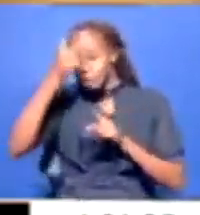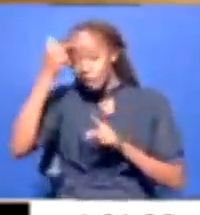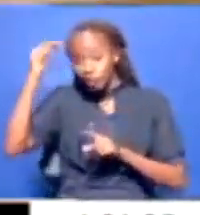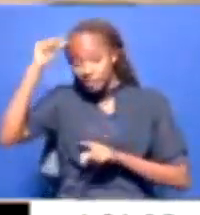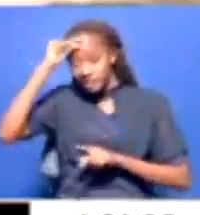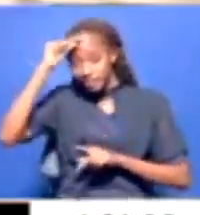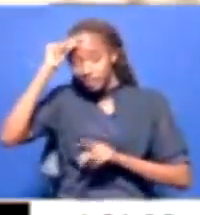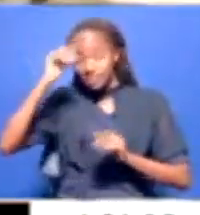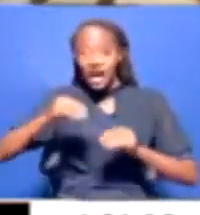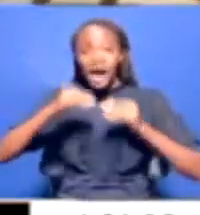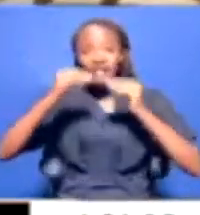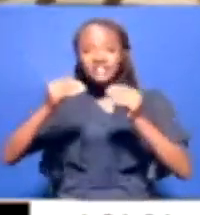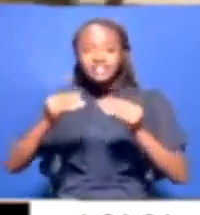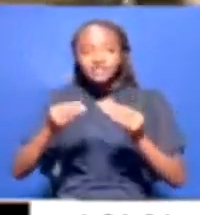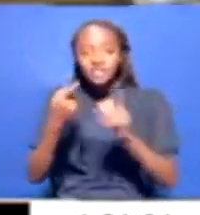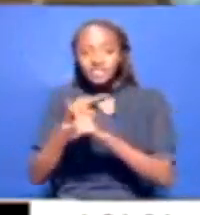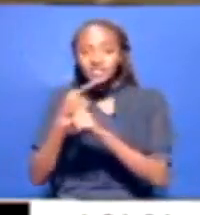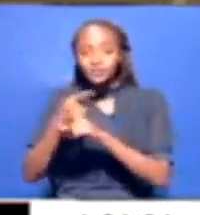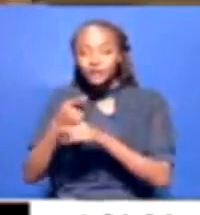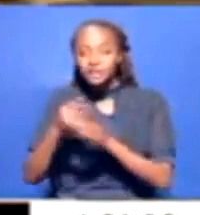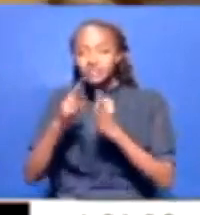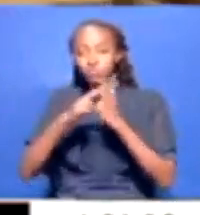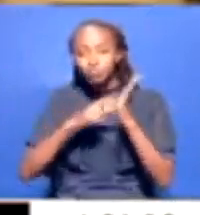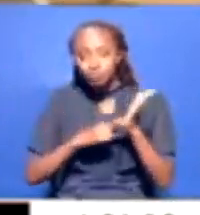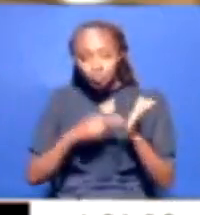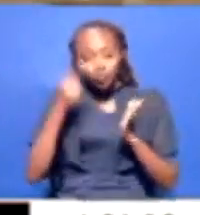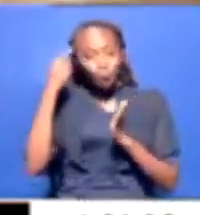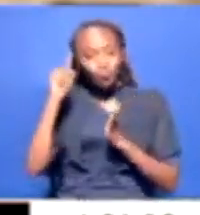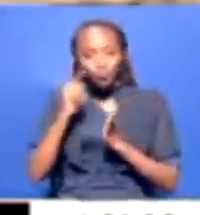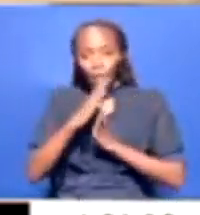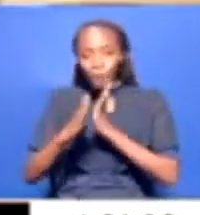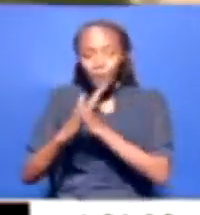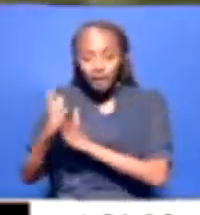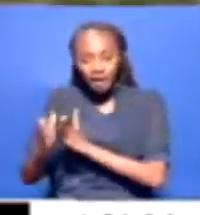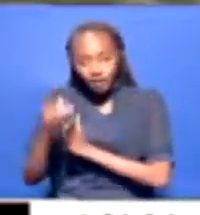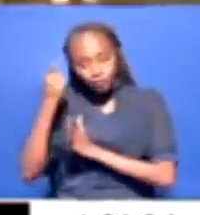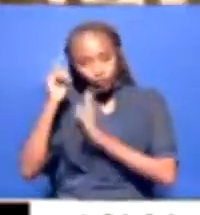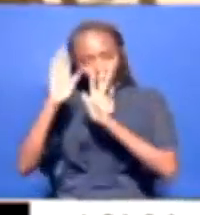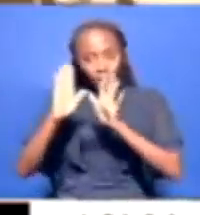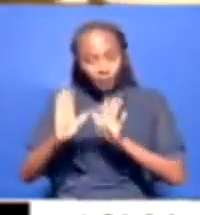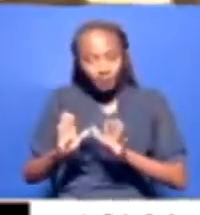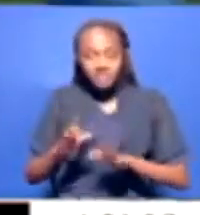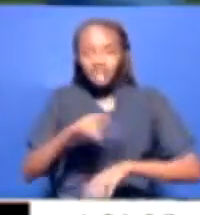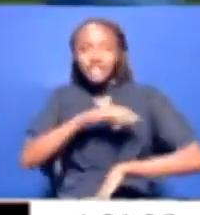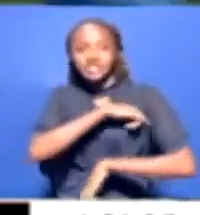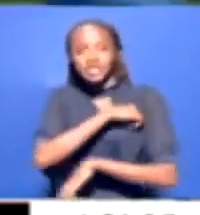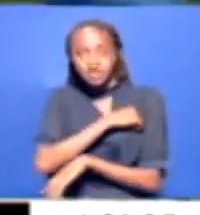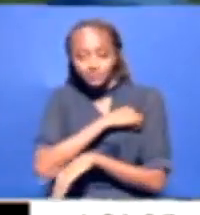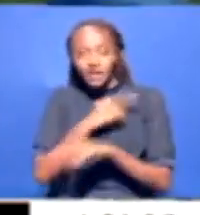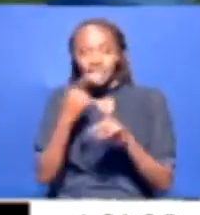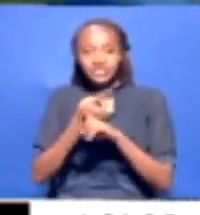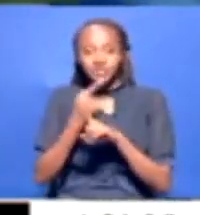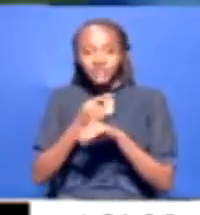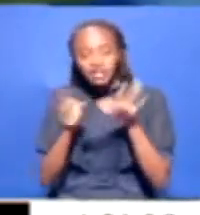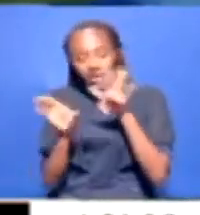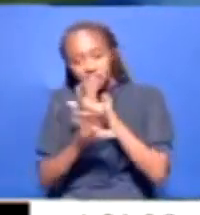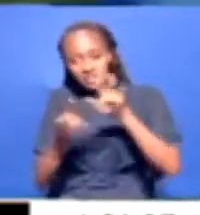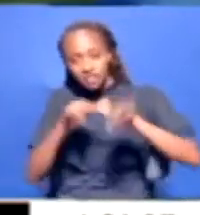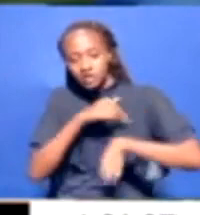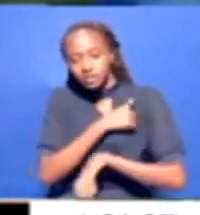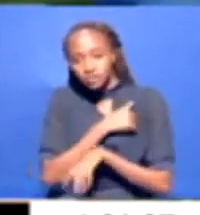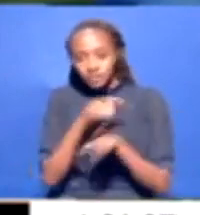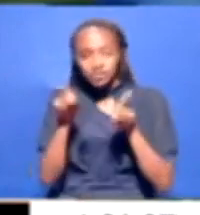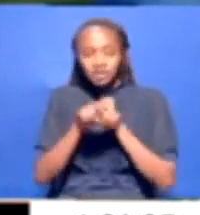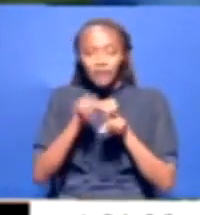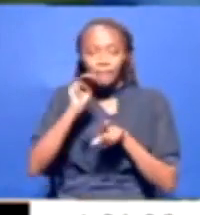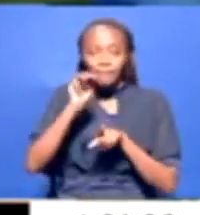measures on election preparedness. Speaking after a meeting with chiefs and their assistants in Kapenguria, Maalim said elections should